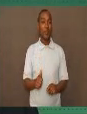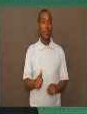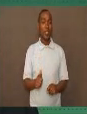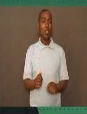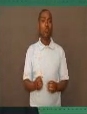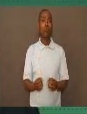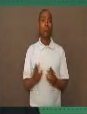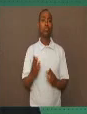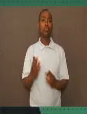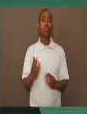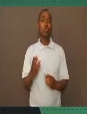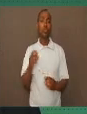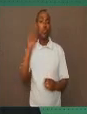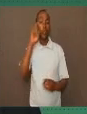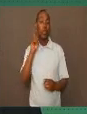sexual partners,